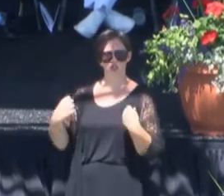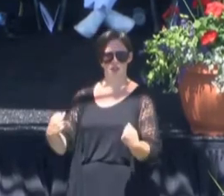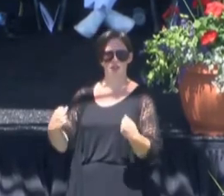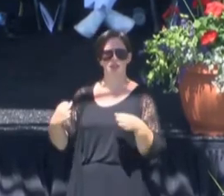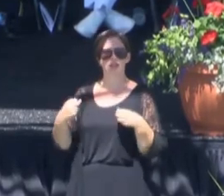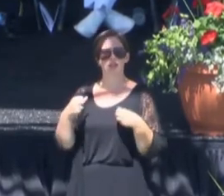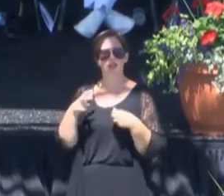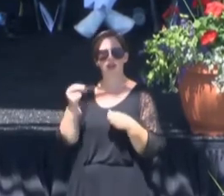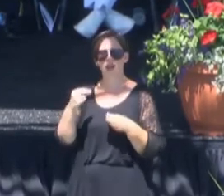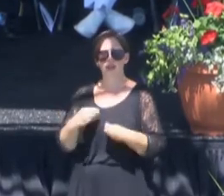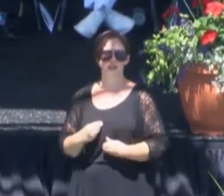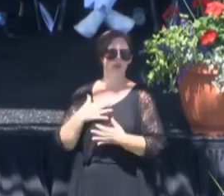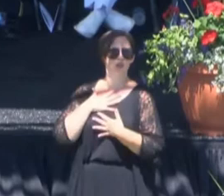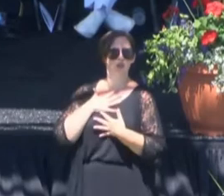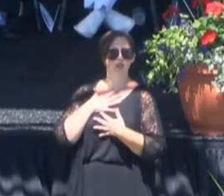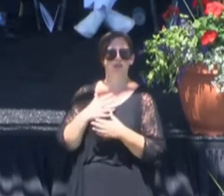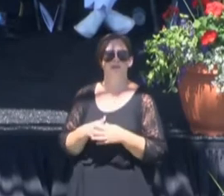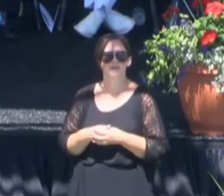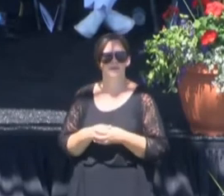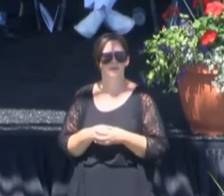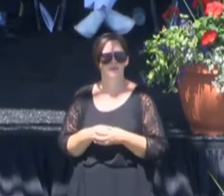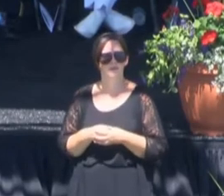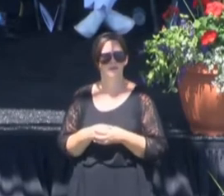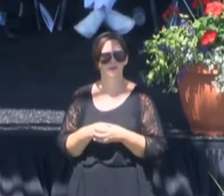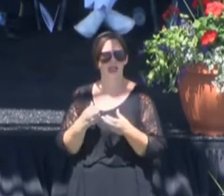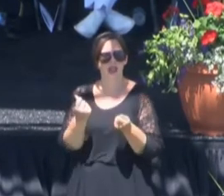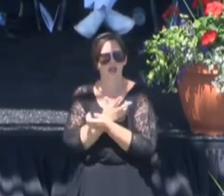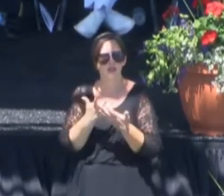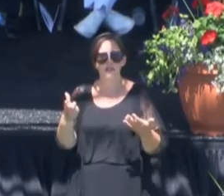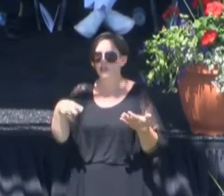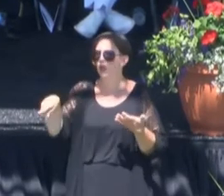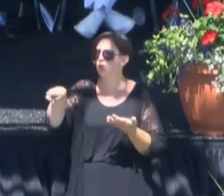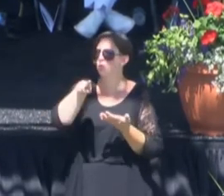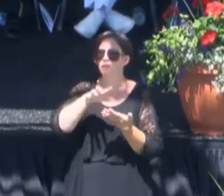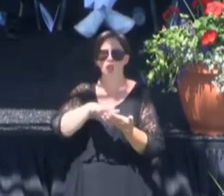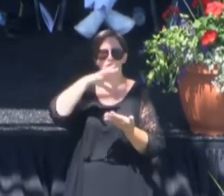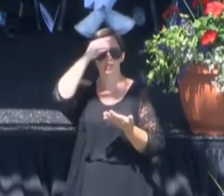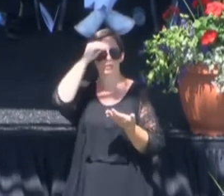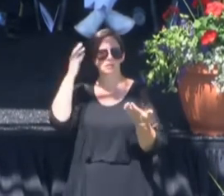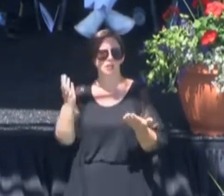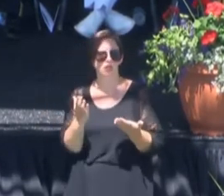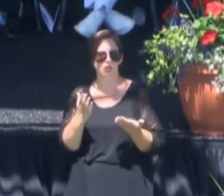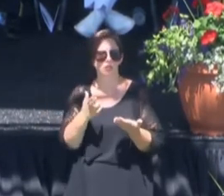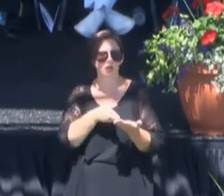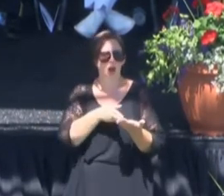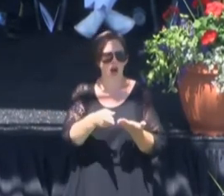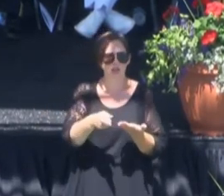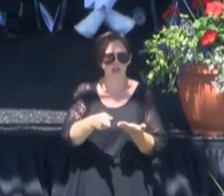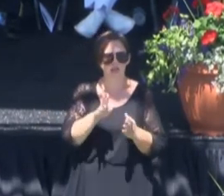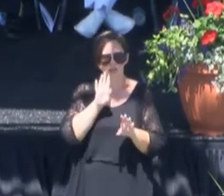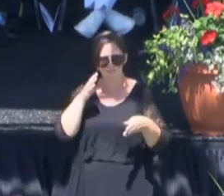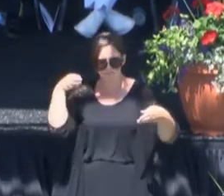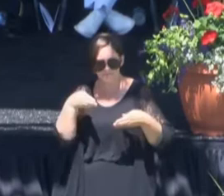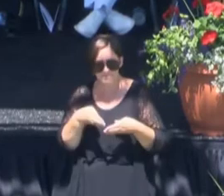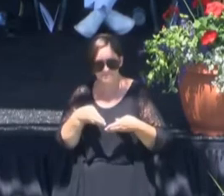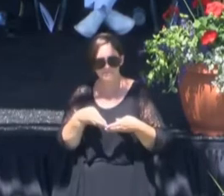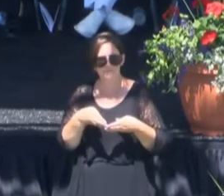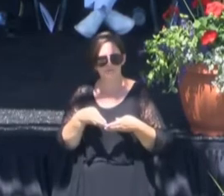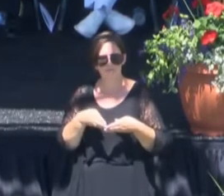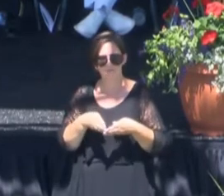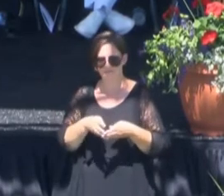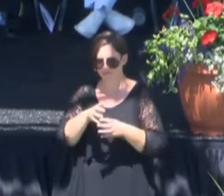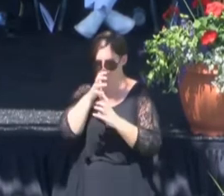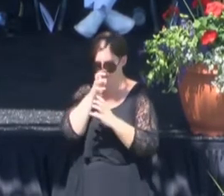and inspiration. Use all the lessons that you learned here. honesty, discipline, determination,